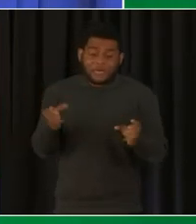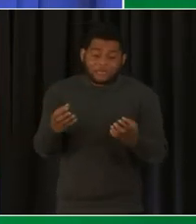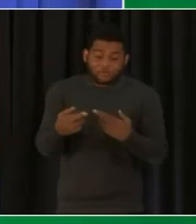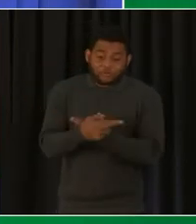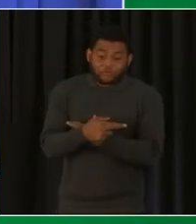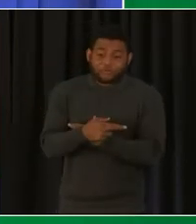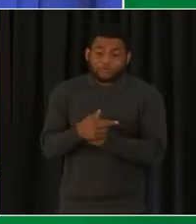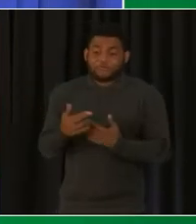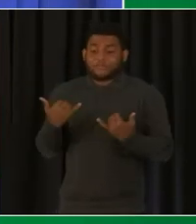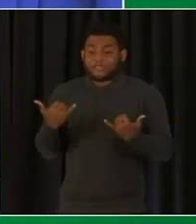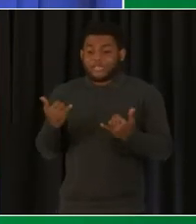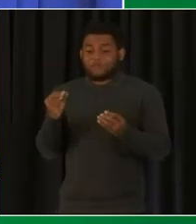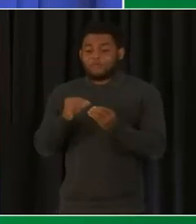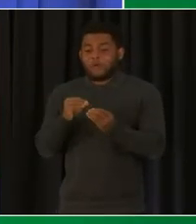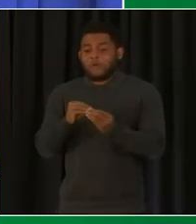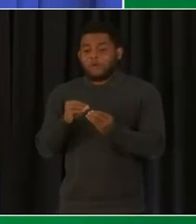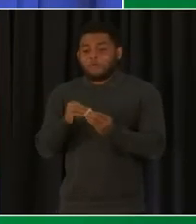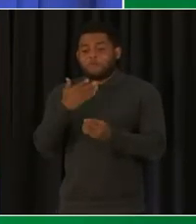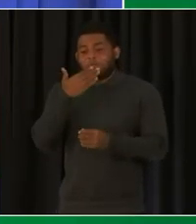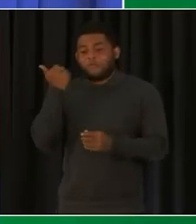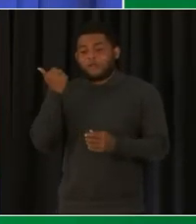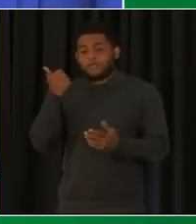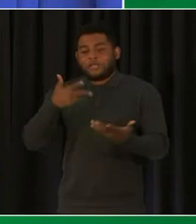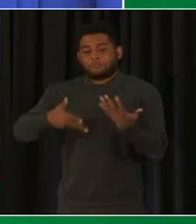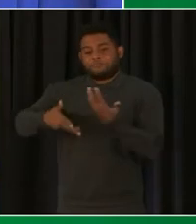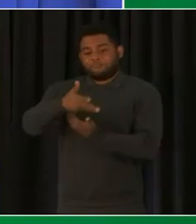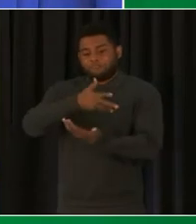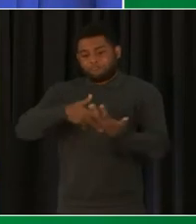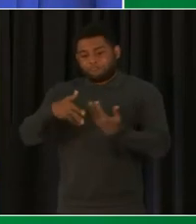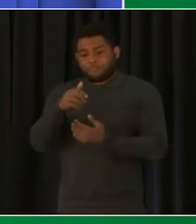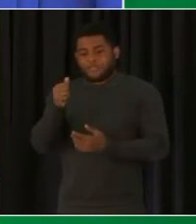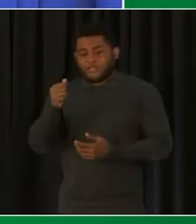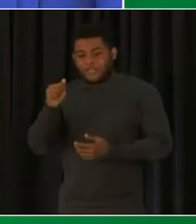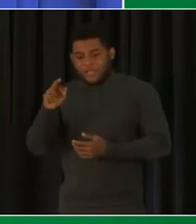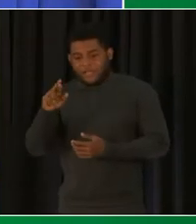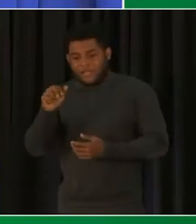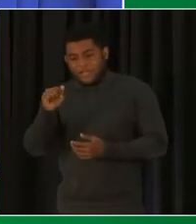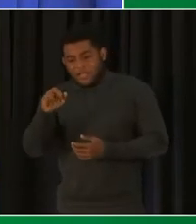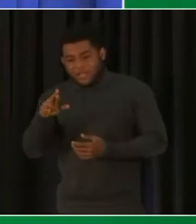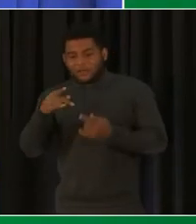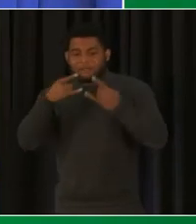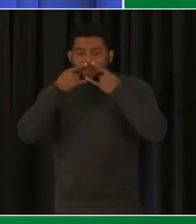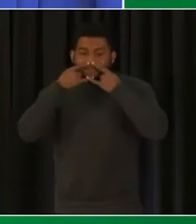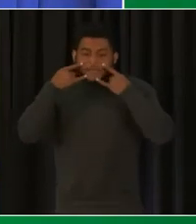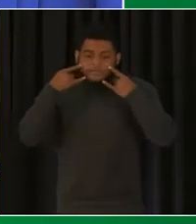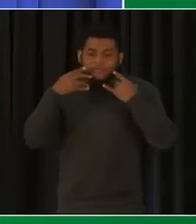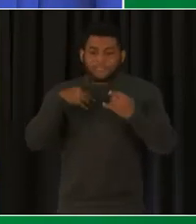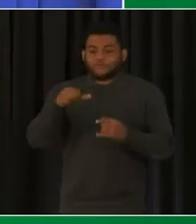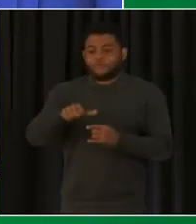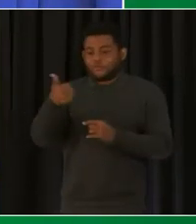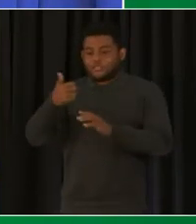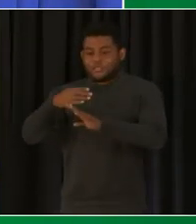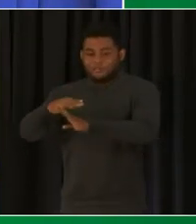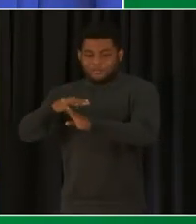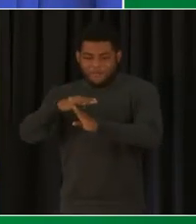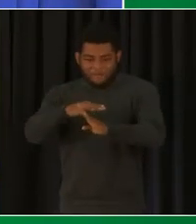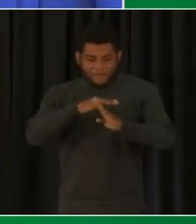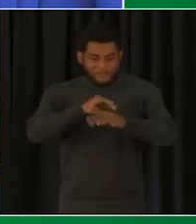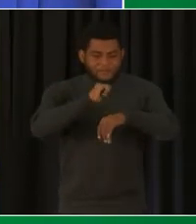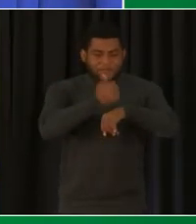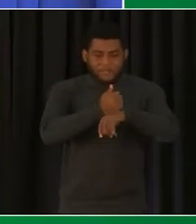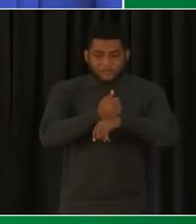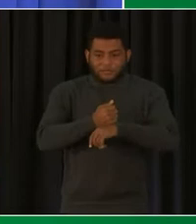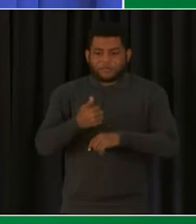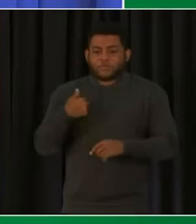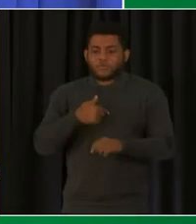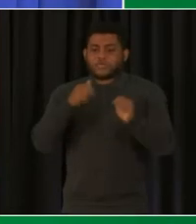have enhanced ventilation, we have universal proper mask wearing and other mitigation factors in place, we're able